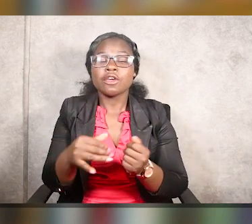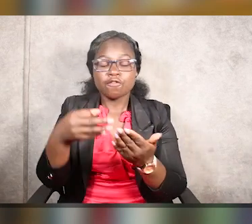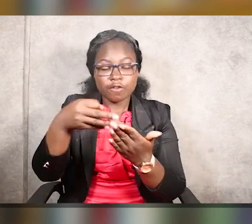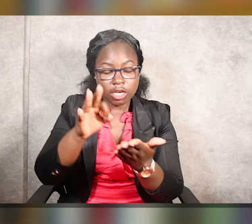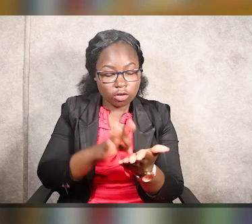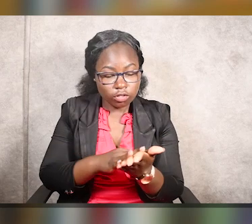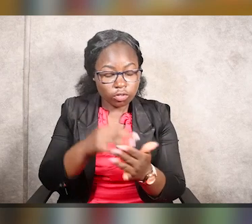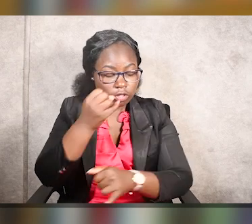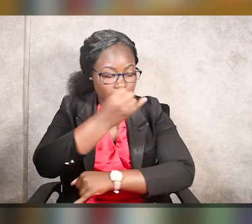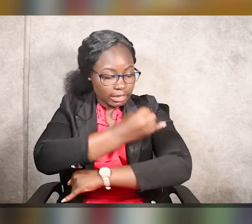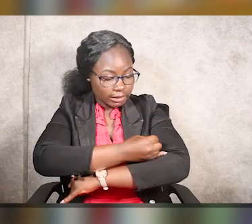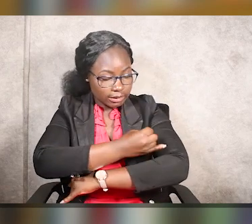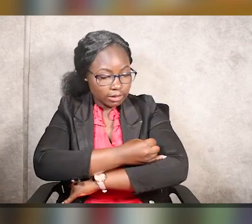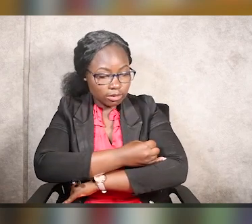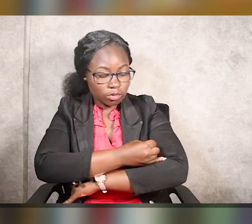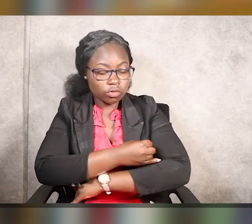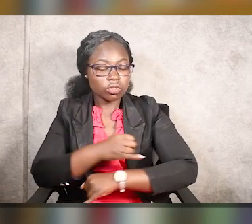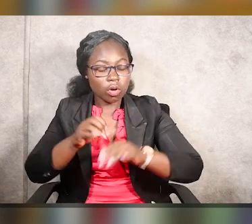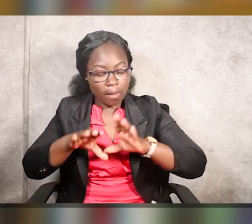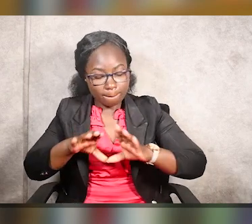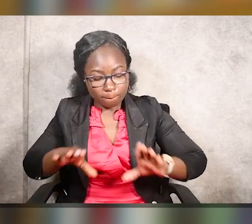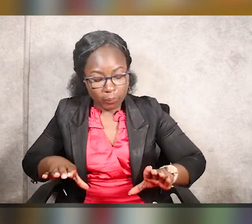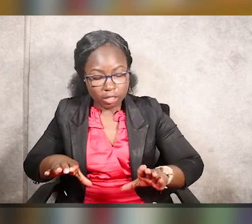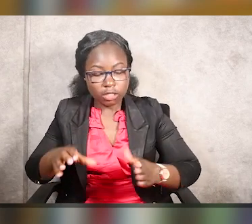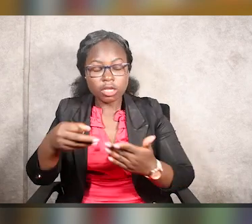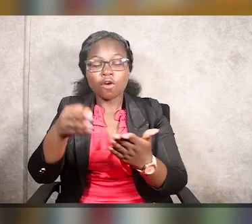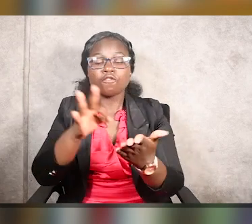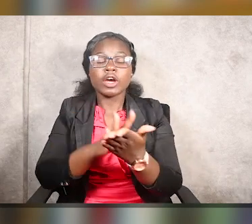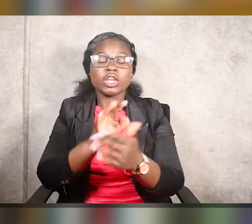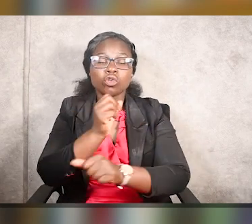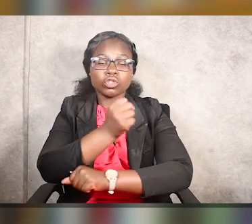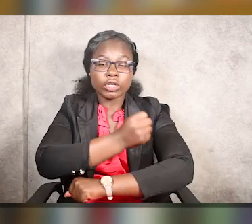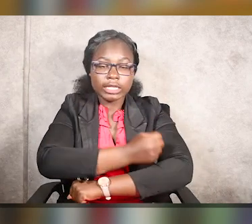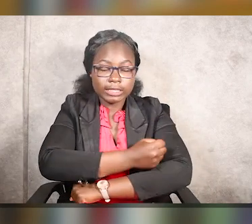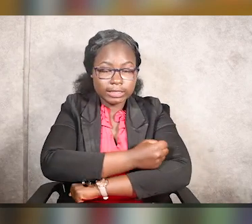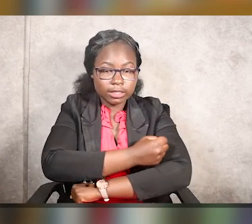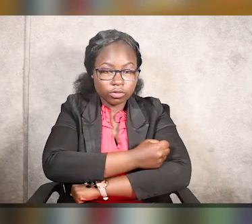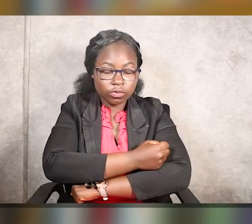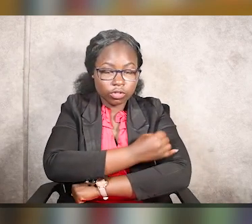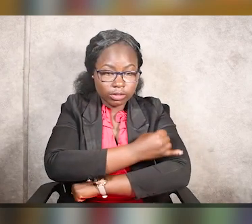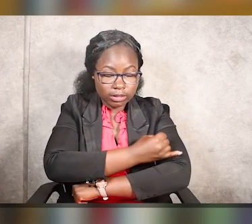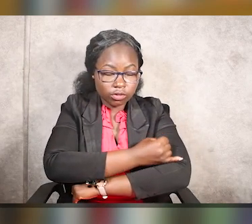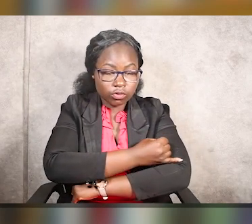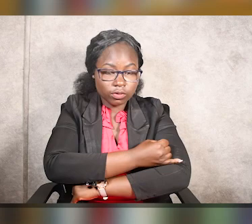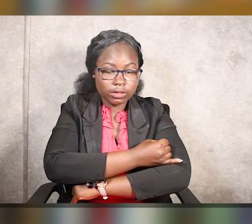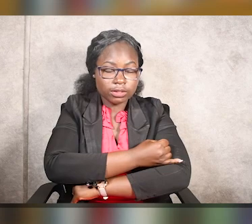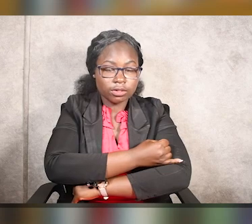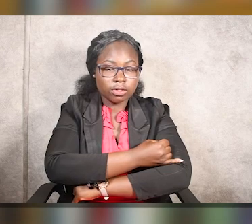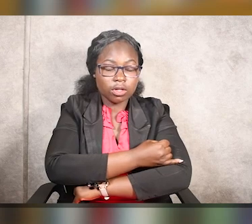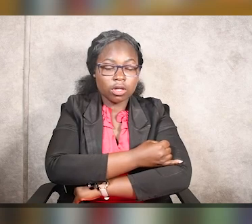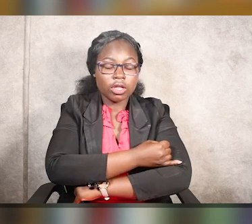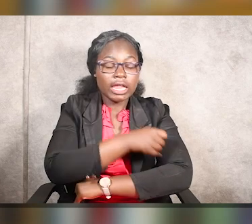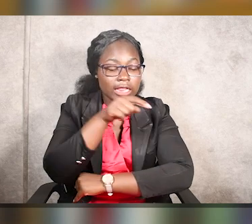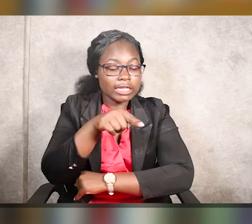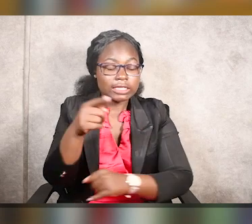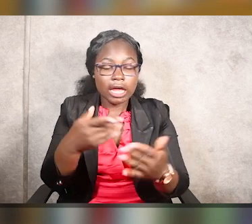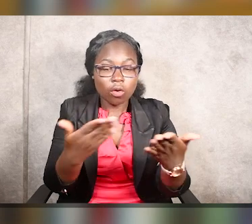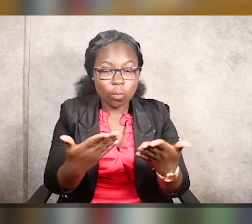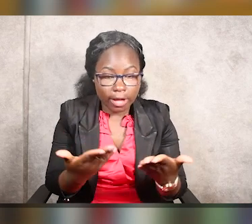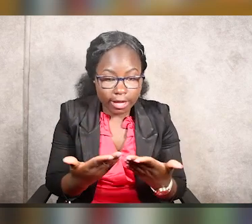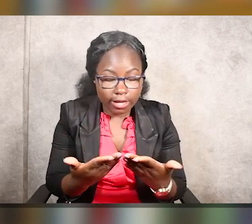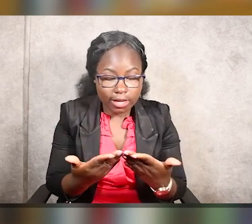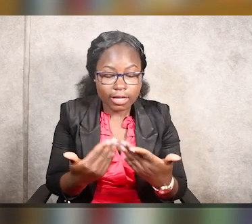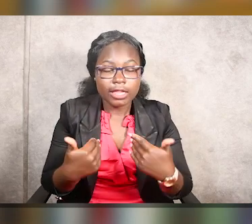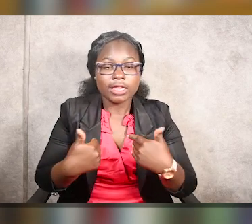and financial markets. Financial institutions are institutions whereby they have